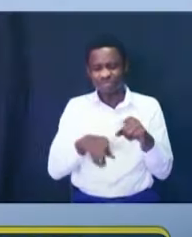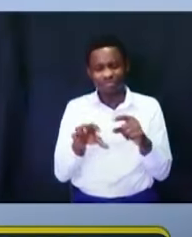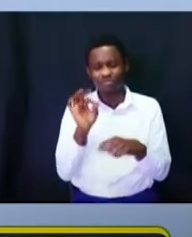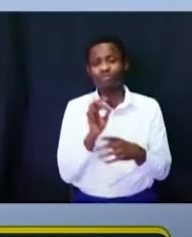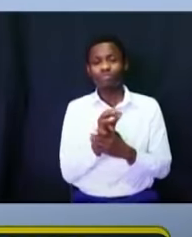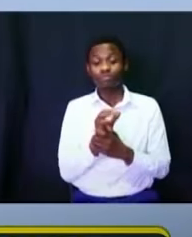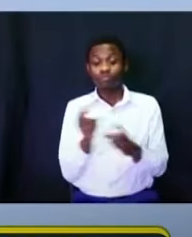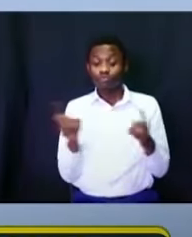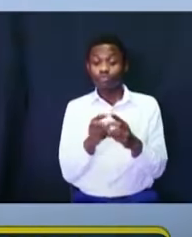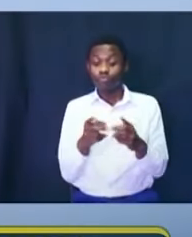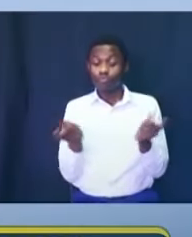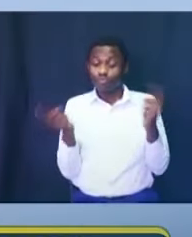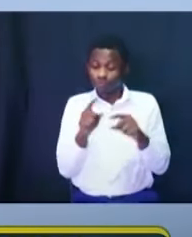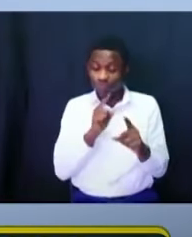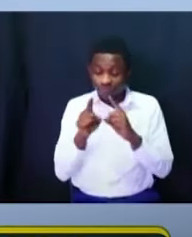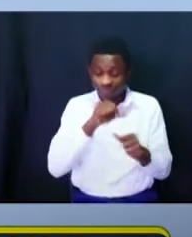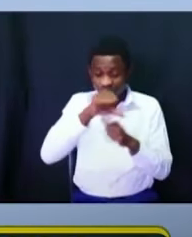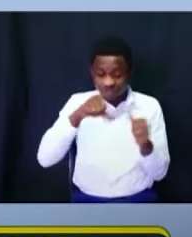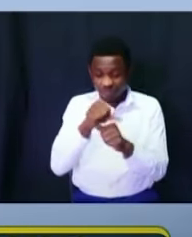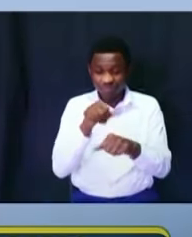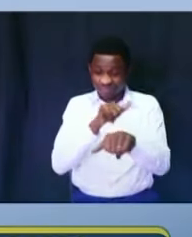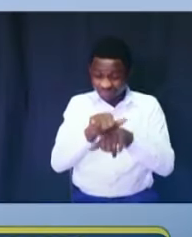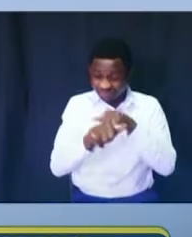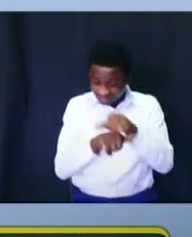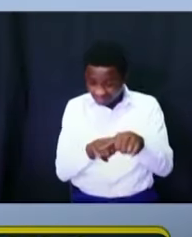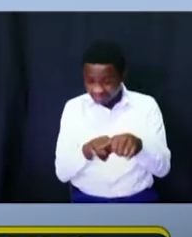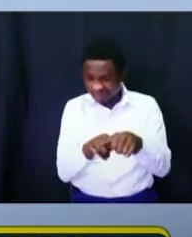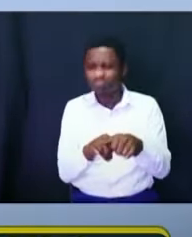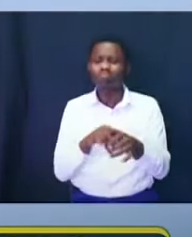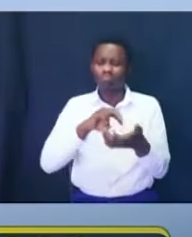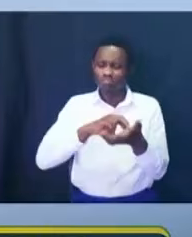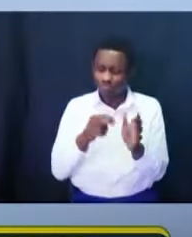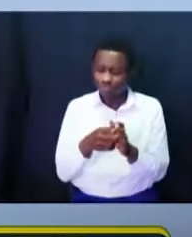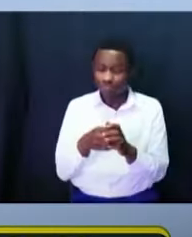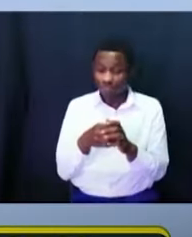so when we are talking about deception we are talking about concealing